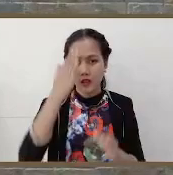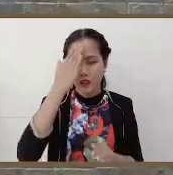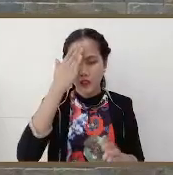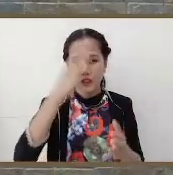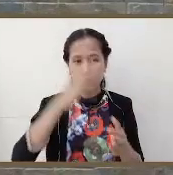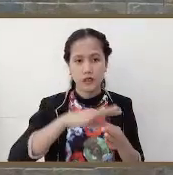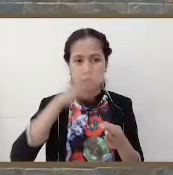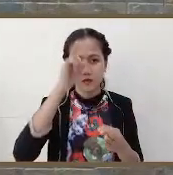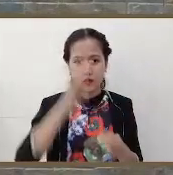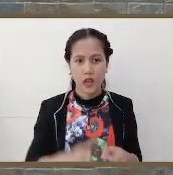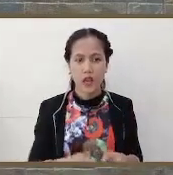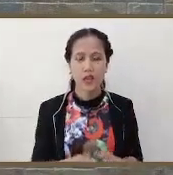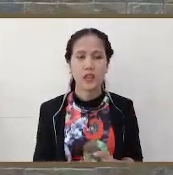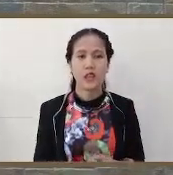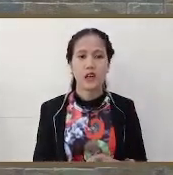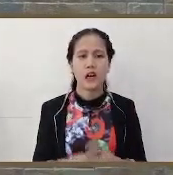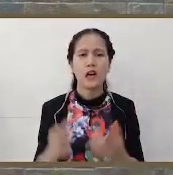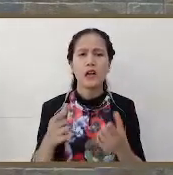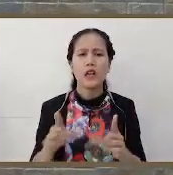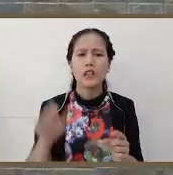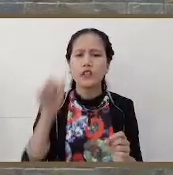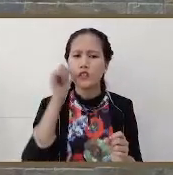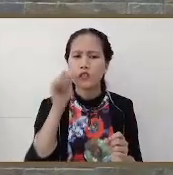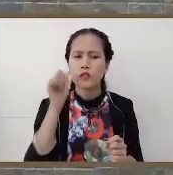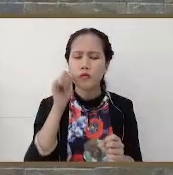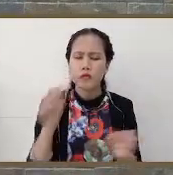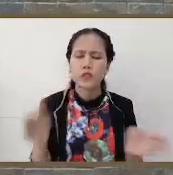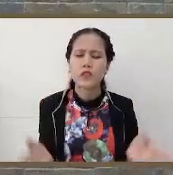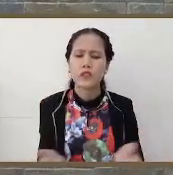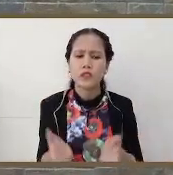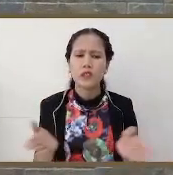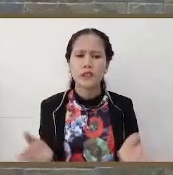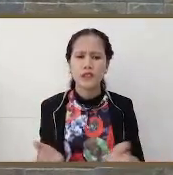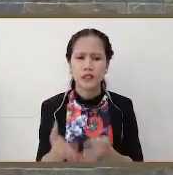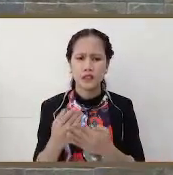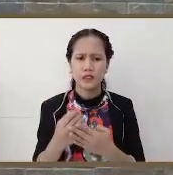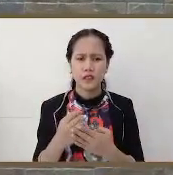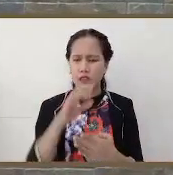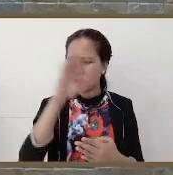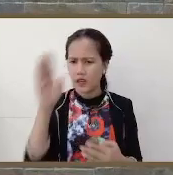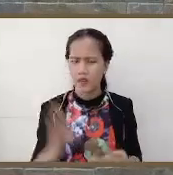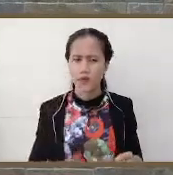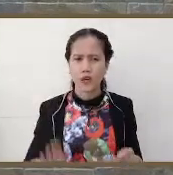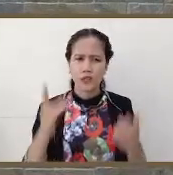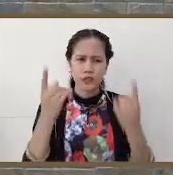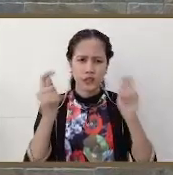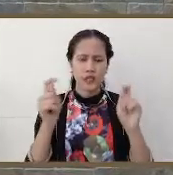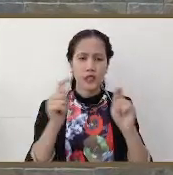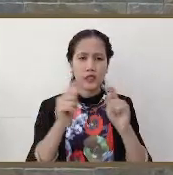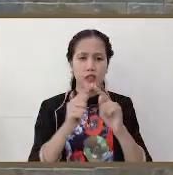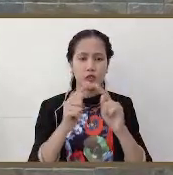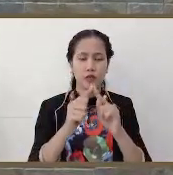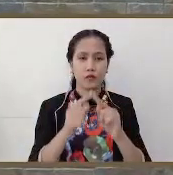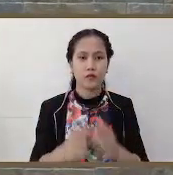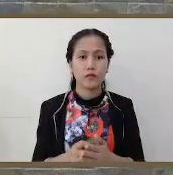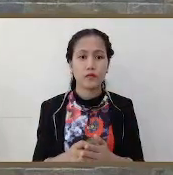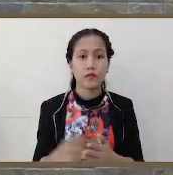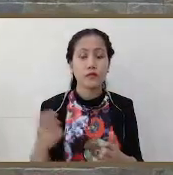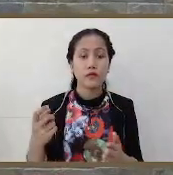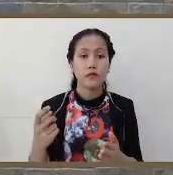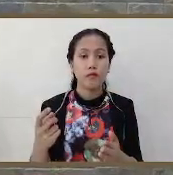brethren, let's always encourage one another never to try to commit sin by omitting God's